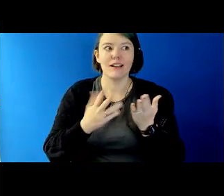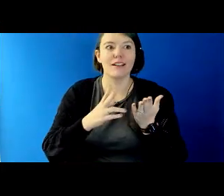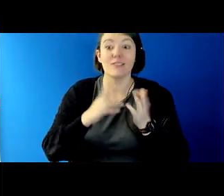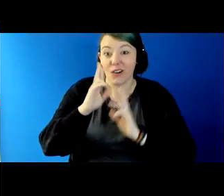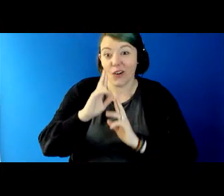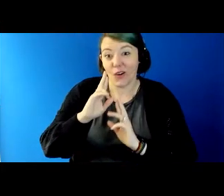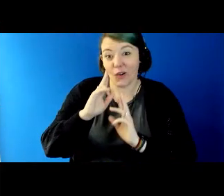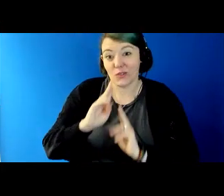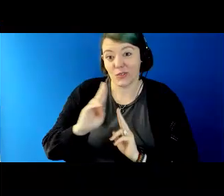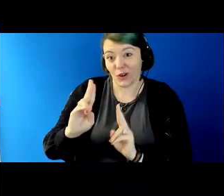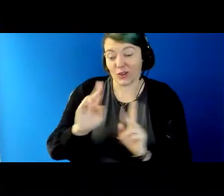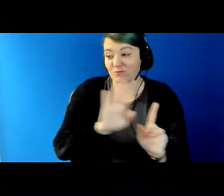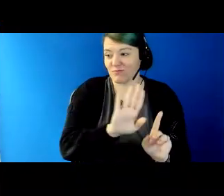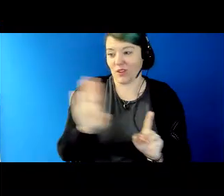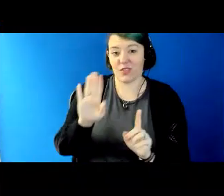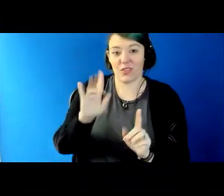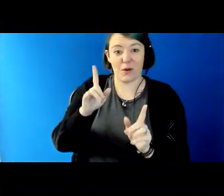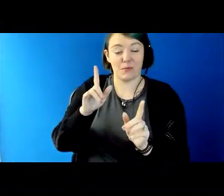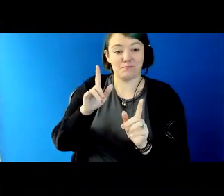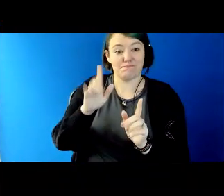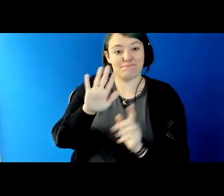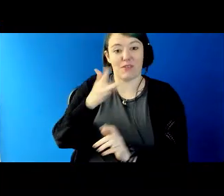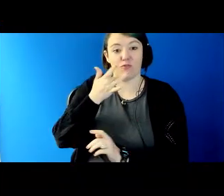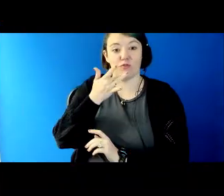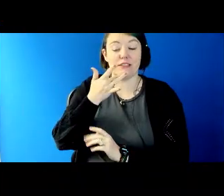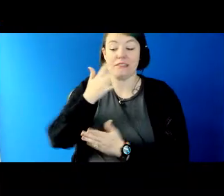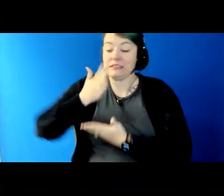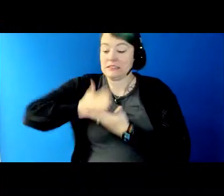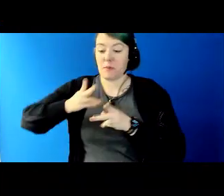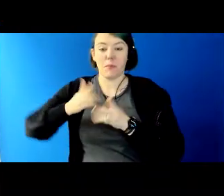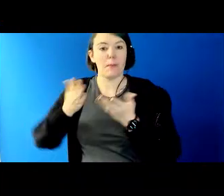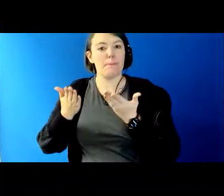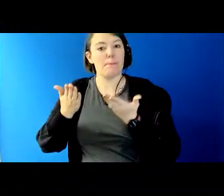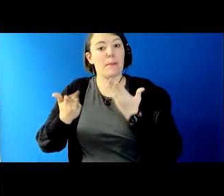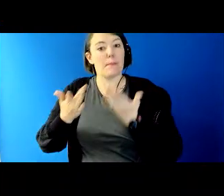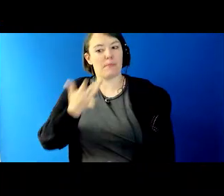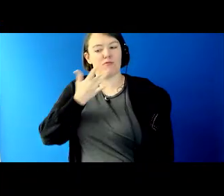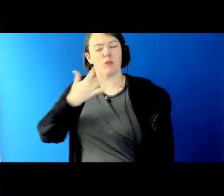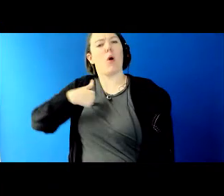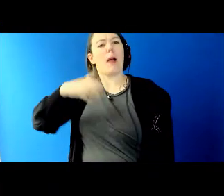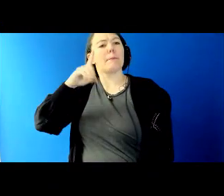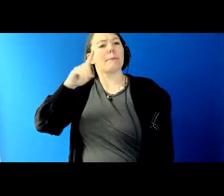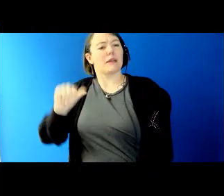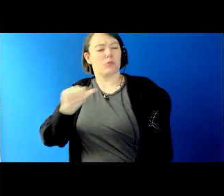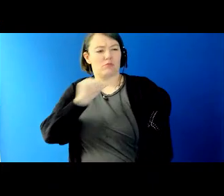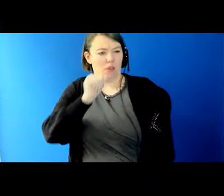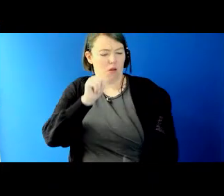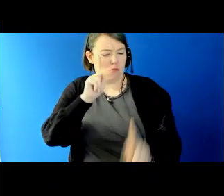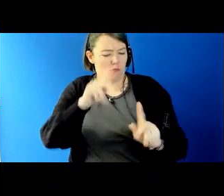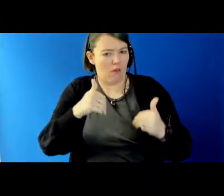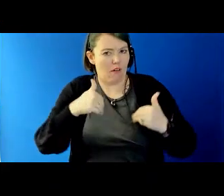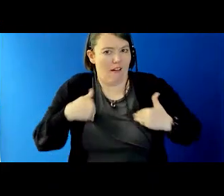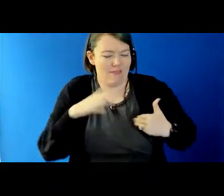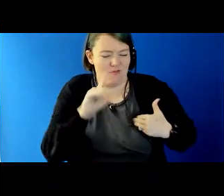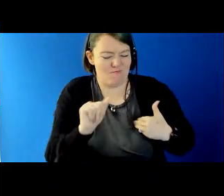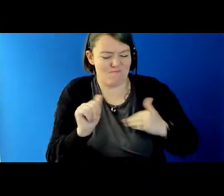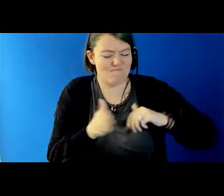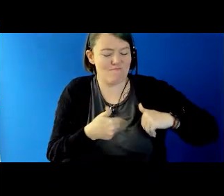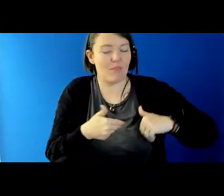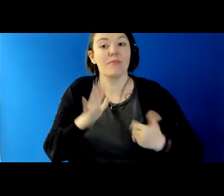may identify with identity first language, and that's okay. The key is to ask, not assume.